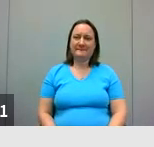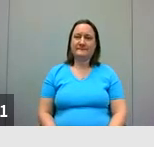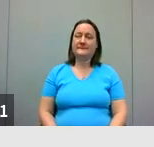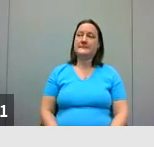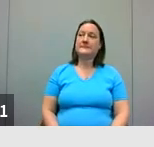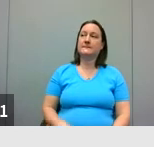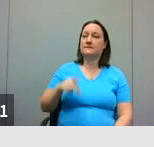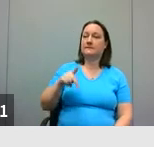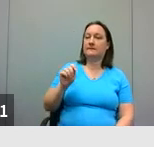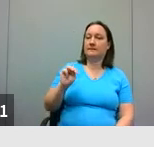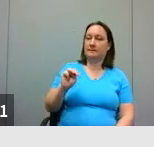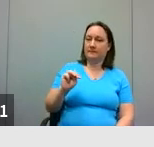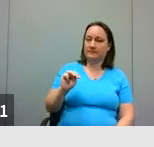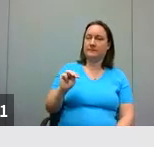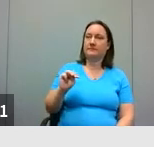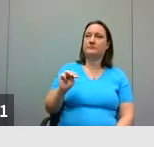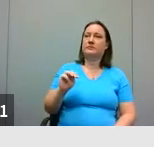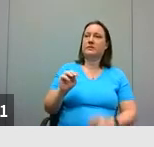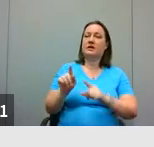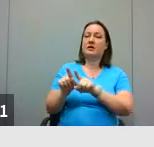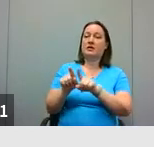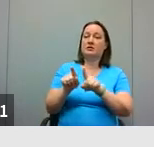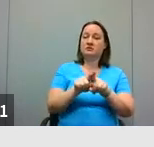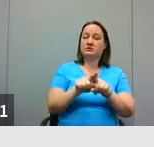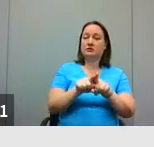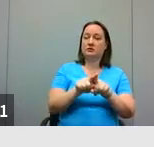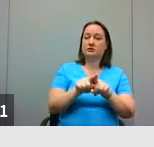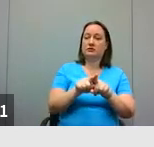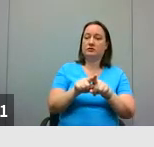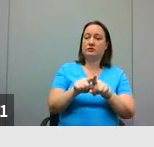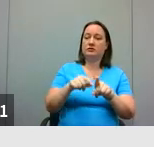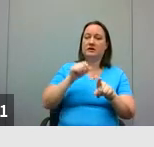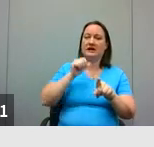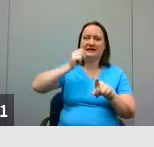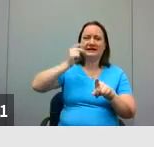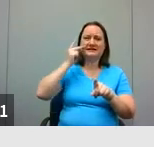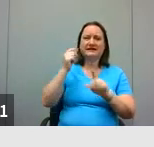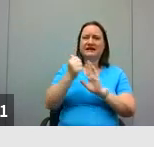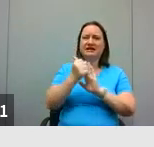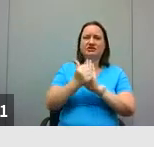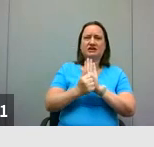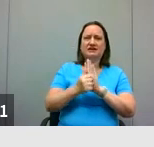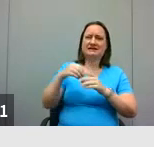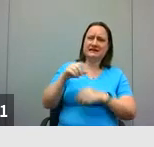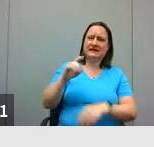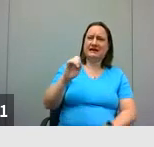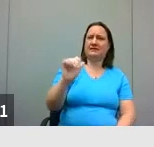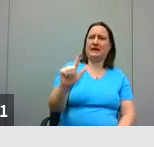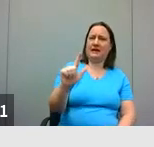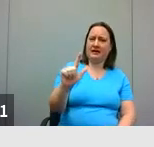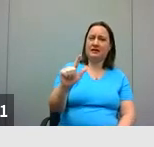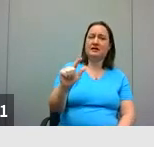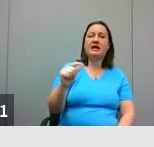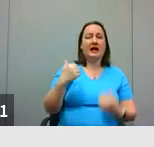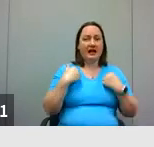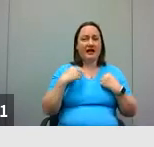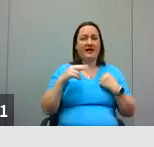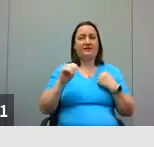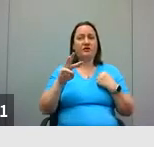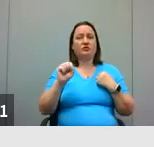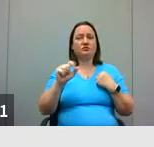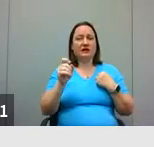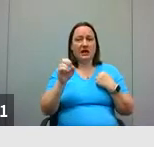Also, while I'm muted quickly, I didn't see agendas in emails. I've got the emails with the newsletters. I've got the emails